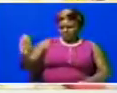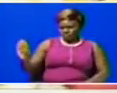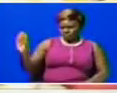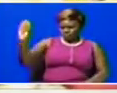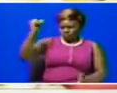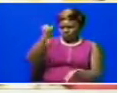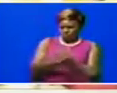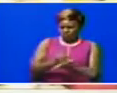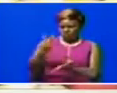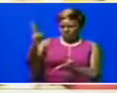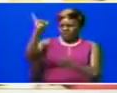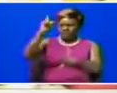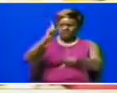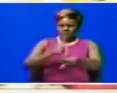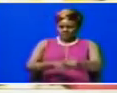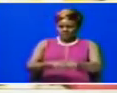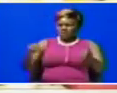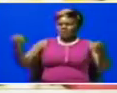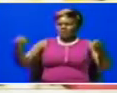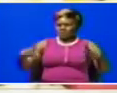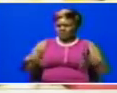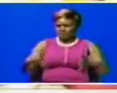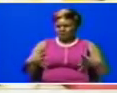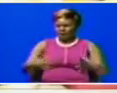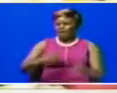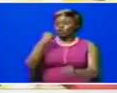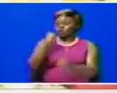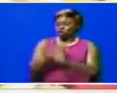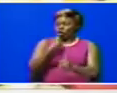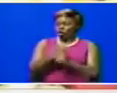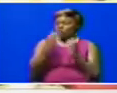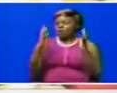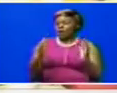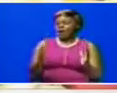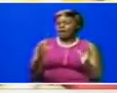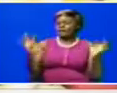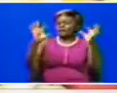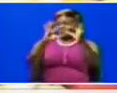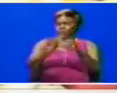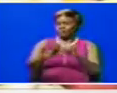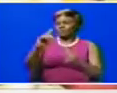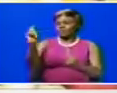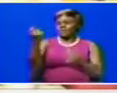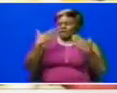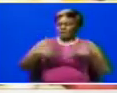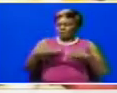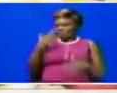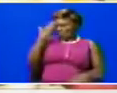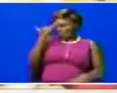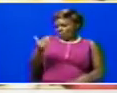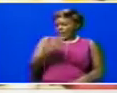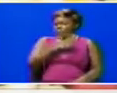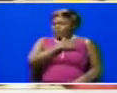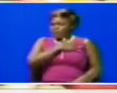office for the second time, it is evident that an uphill task awaits him to reconcile the Kenyan people, given that the